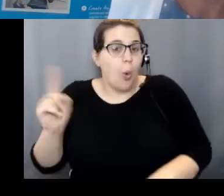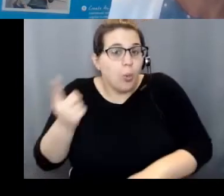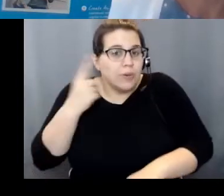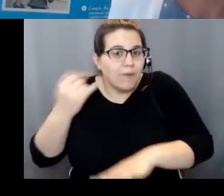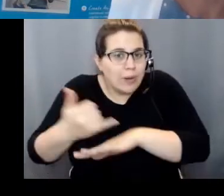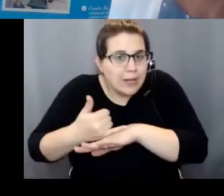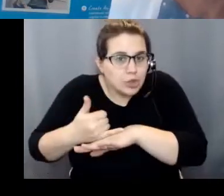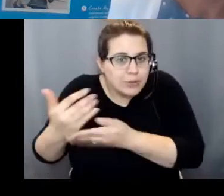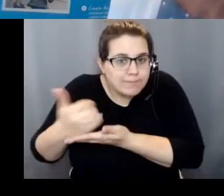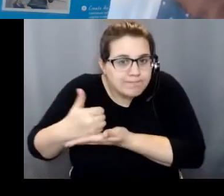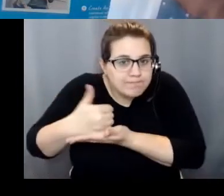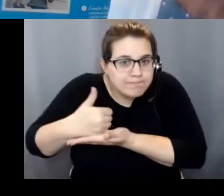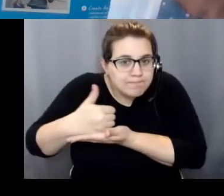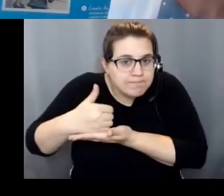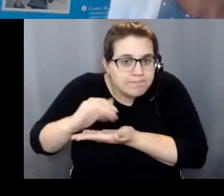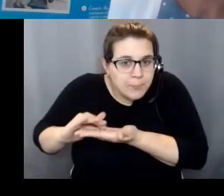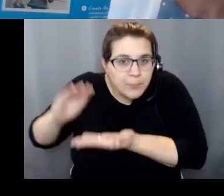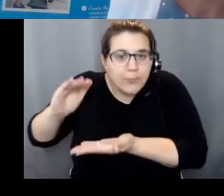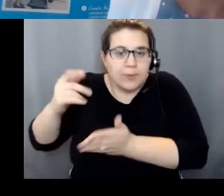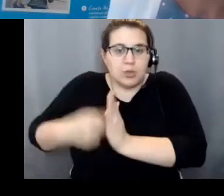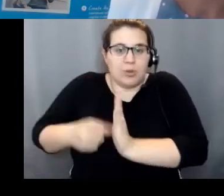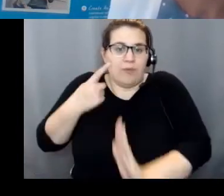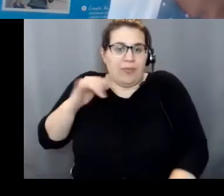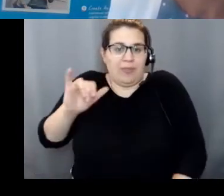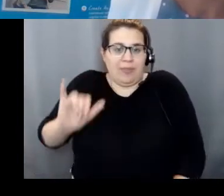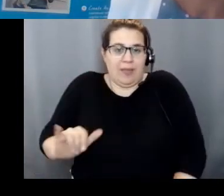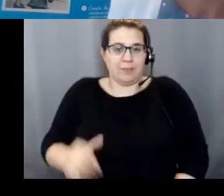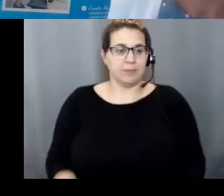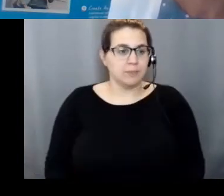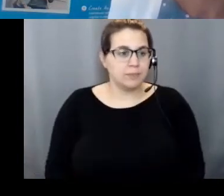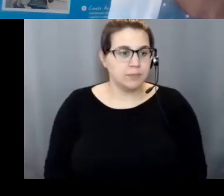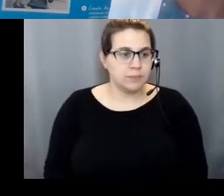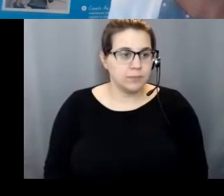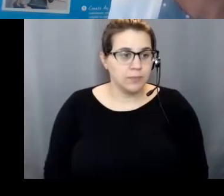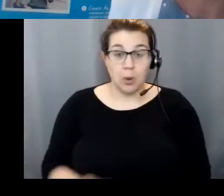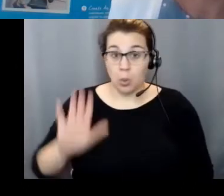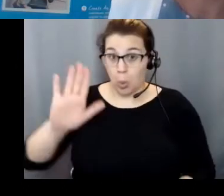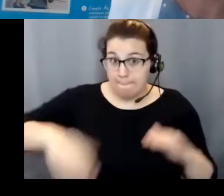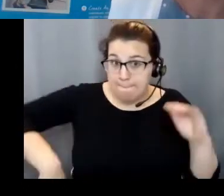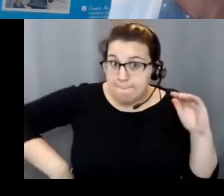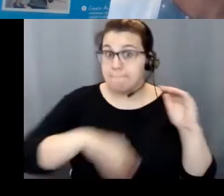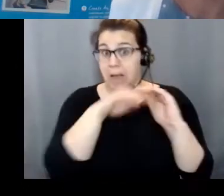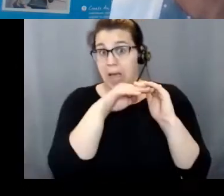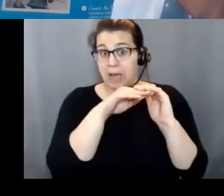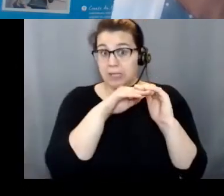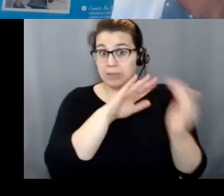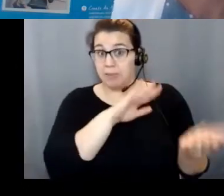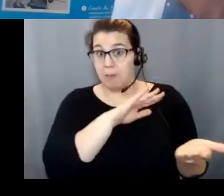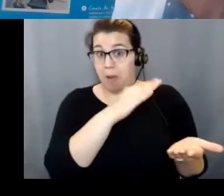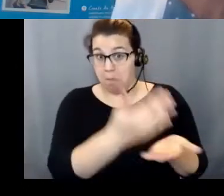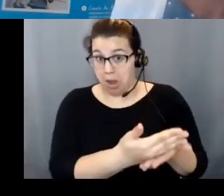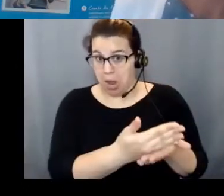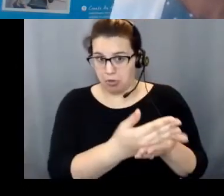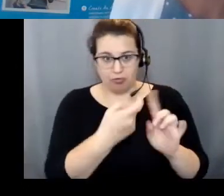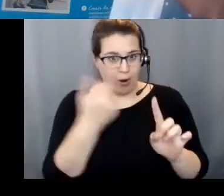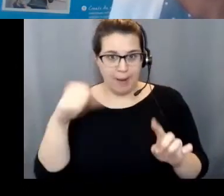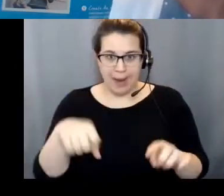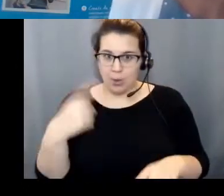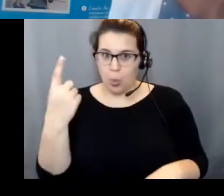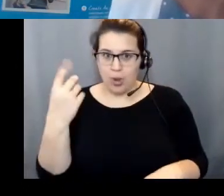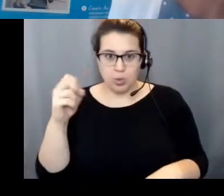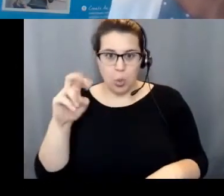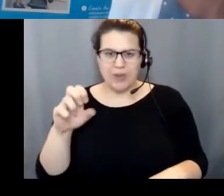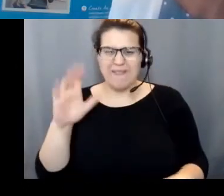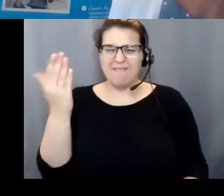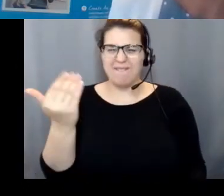the investments. The maximum contribution amount into an ABLE account from any source is